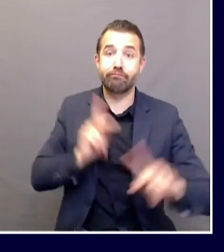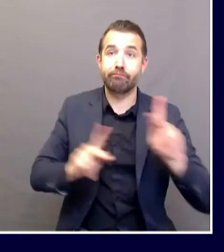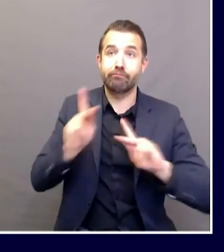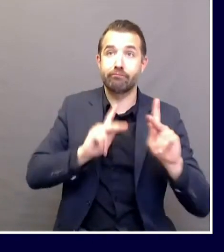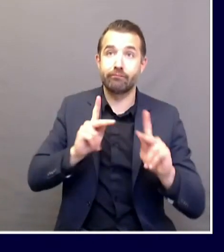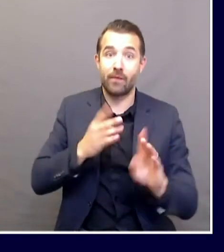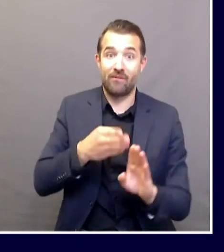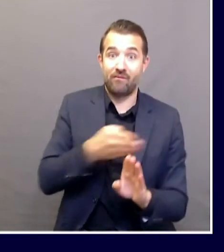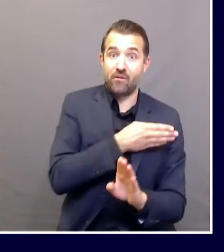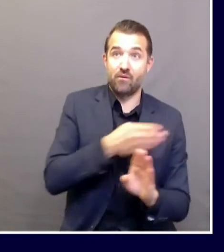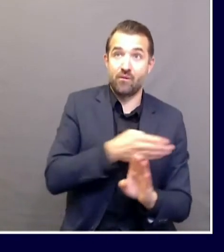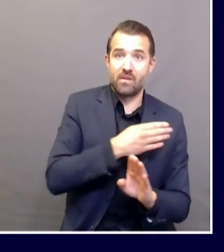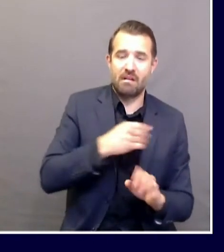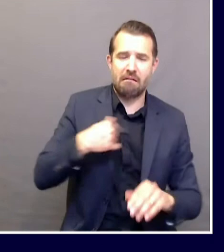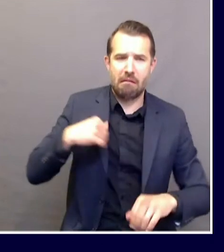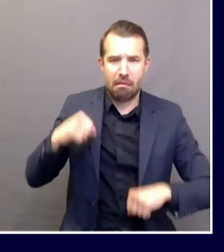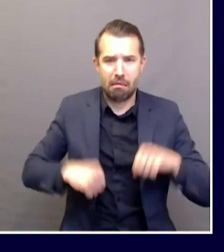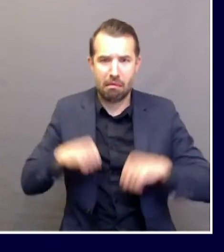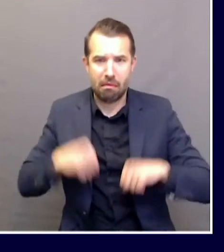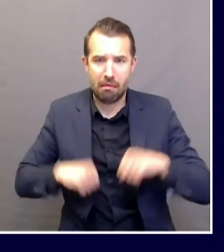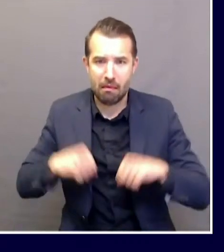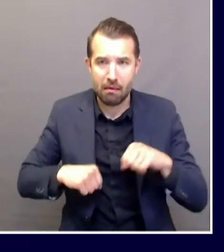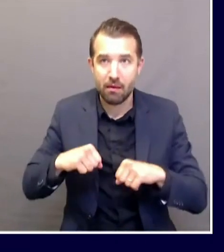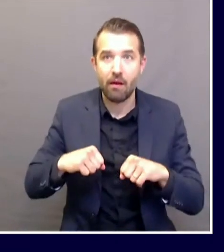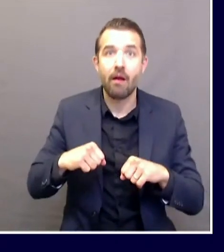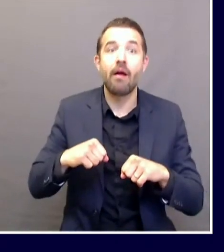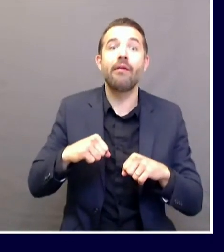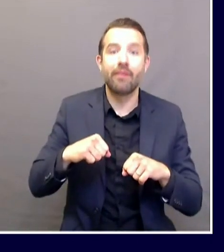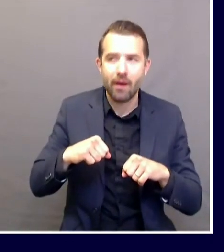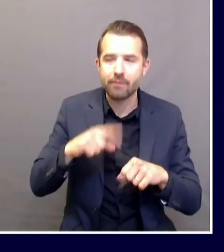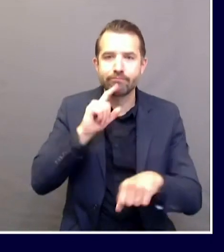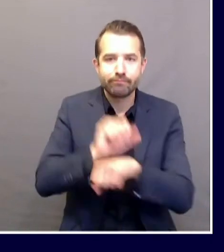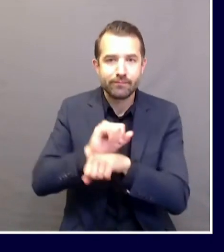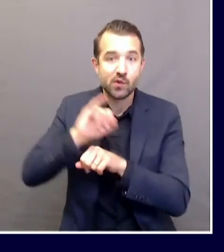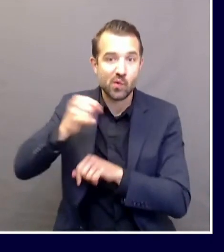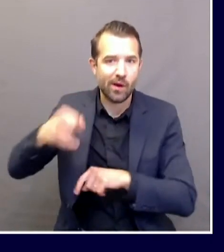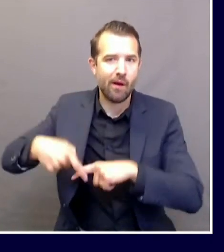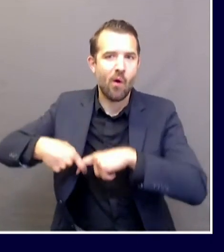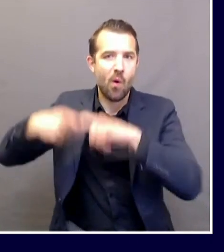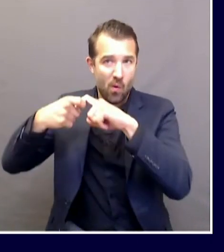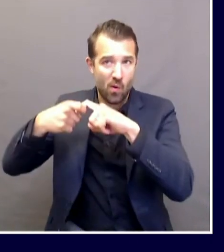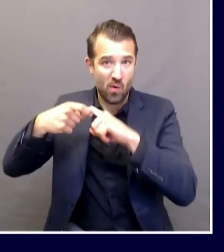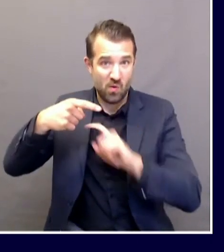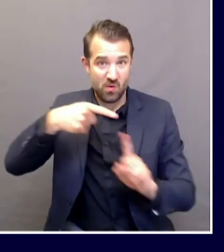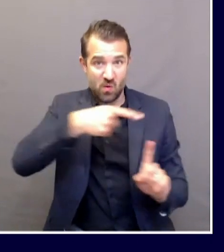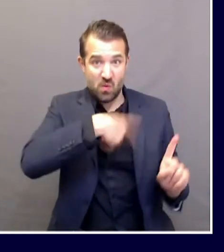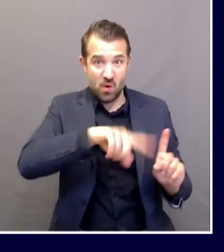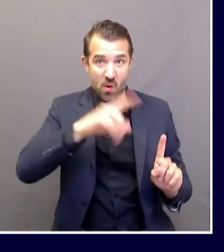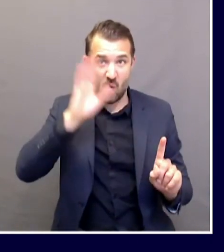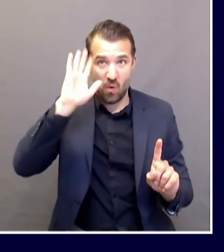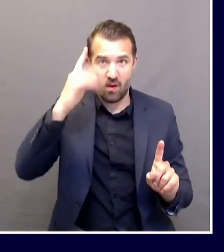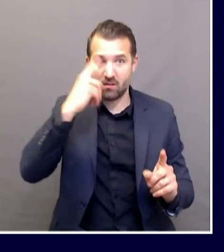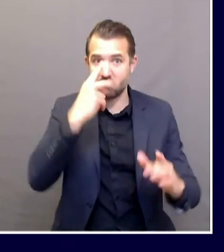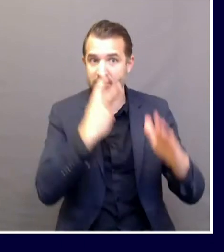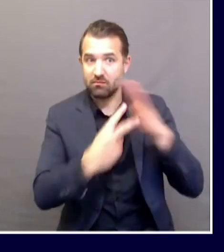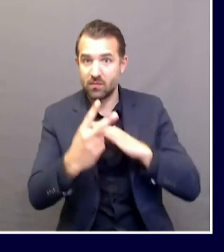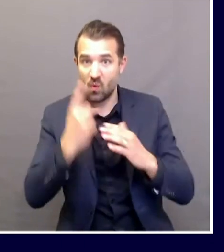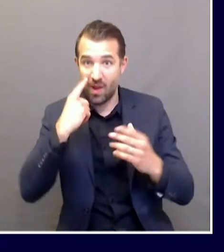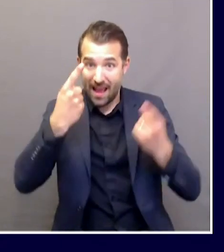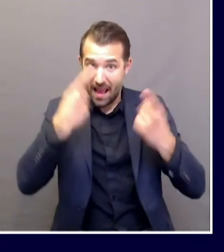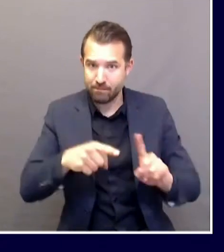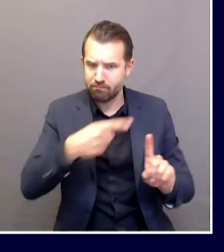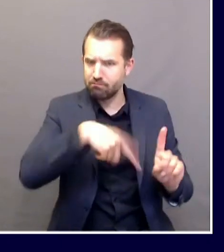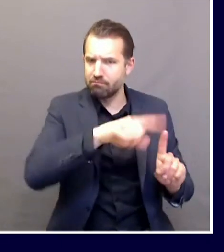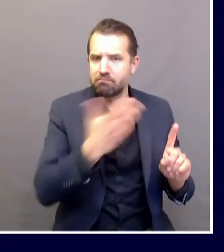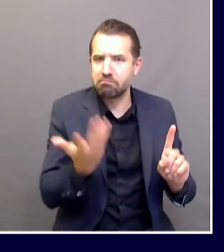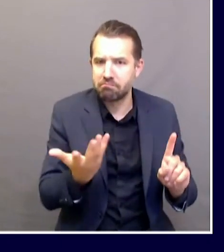get the vaccine in our state. Yep, Morgan, this has been a concern. The pause that's put into effect has had a